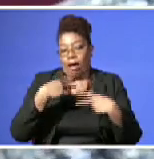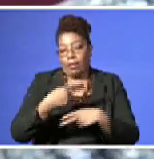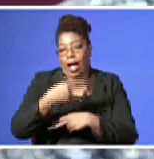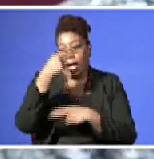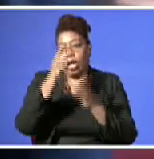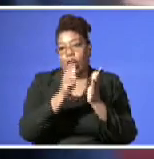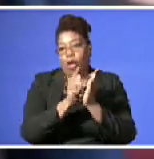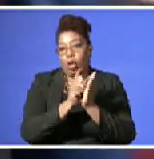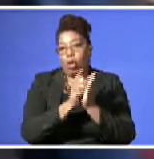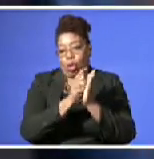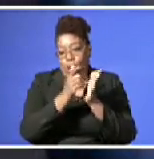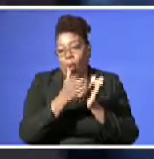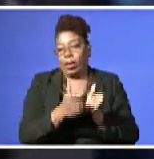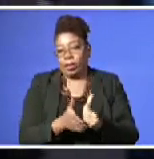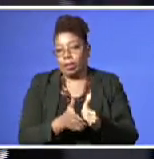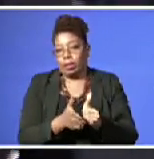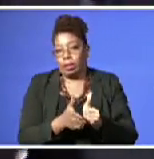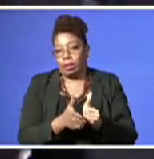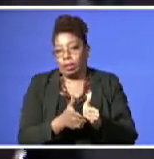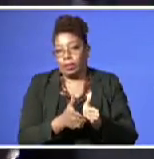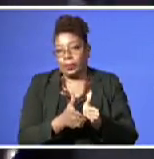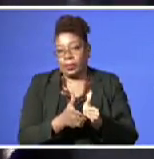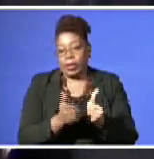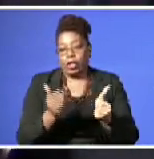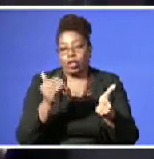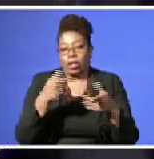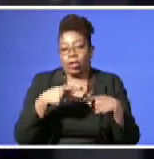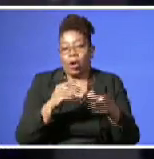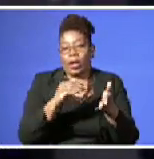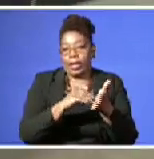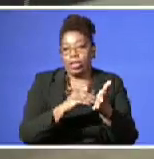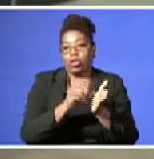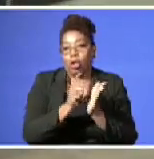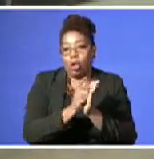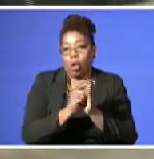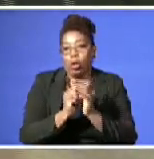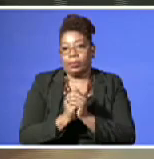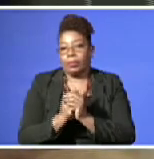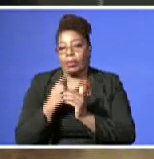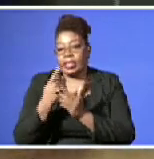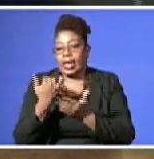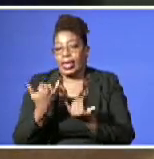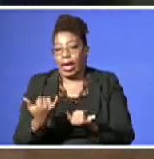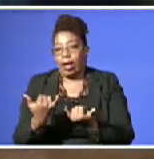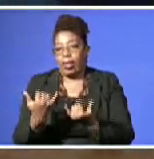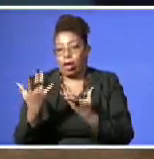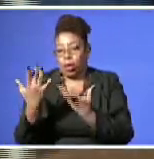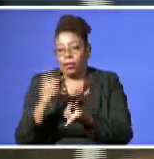to actually circumvent the law. Meantime, all sides say they await the legal